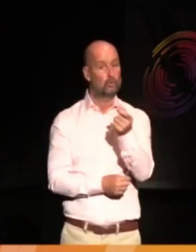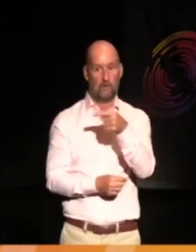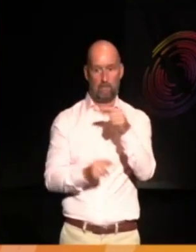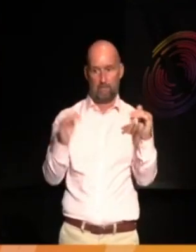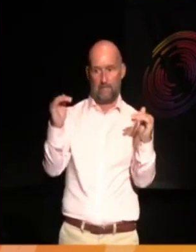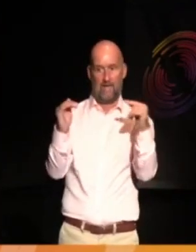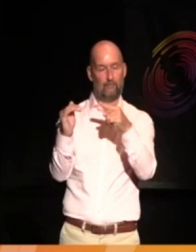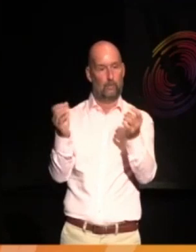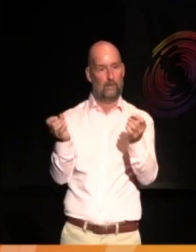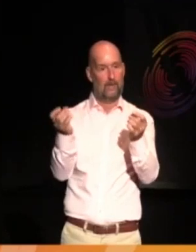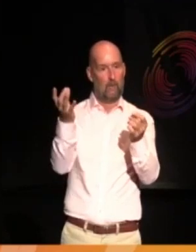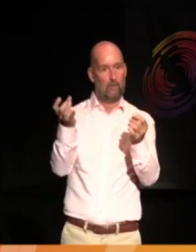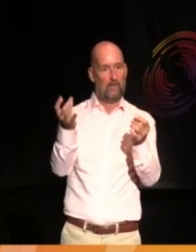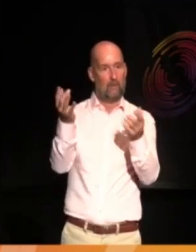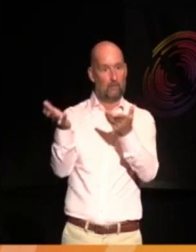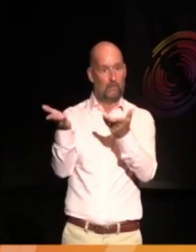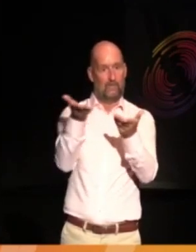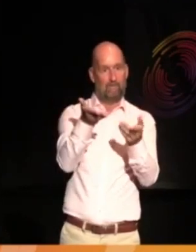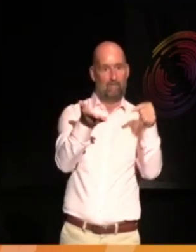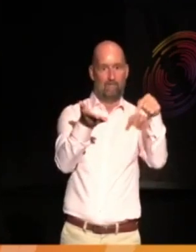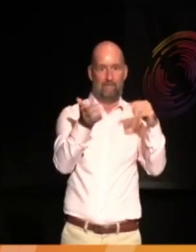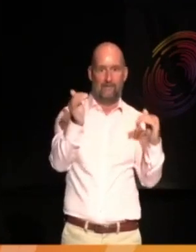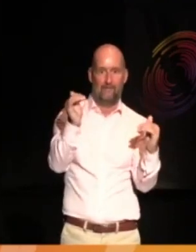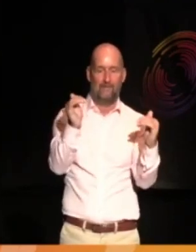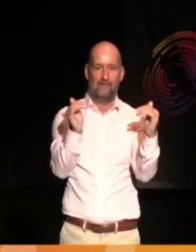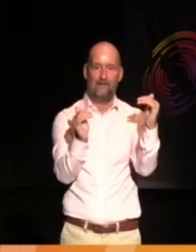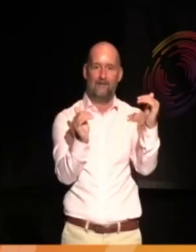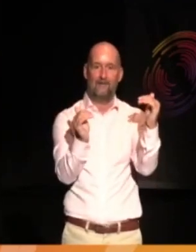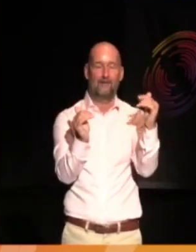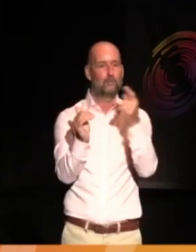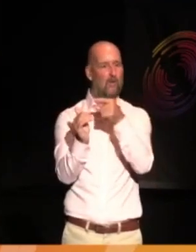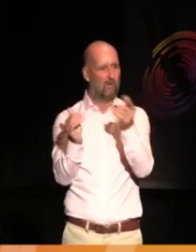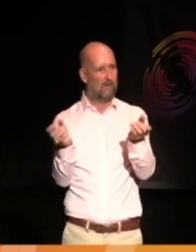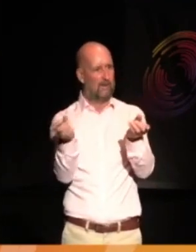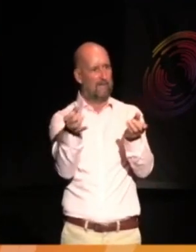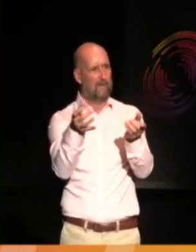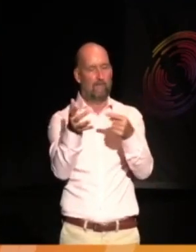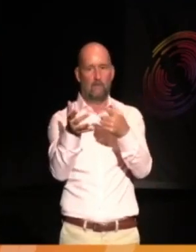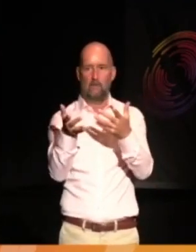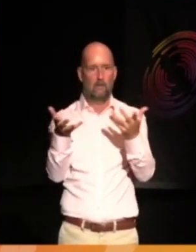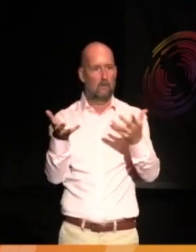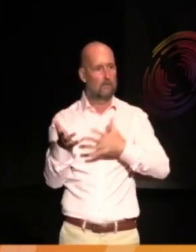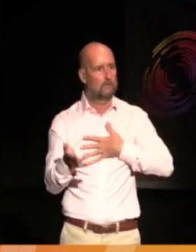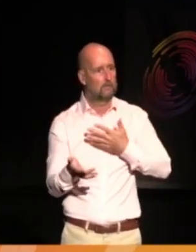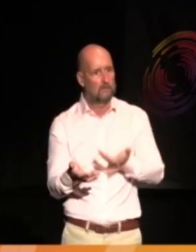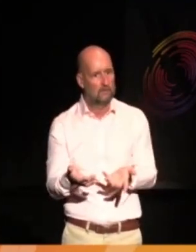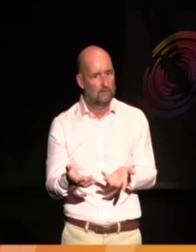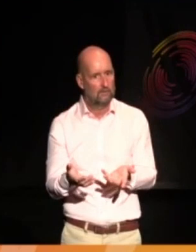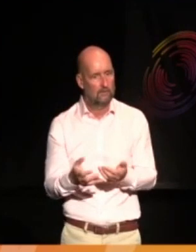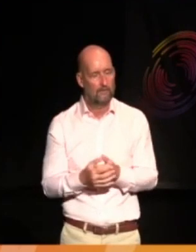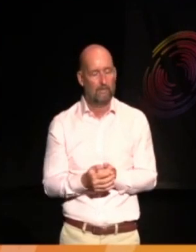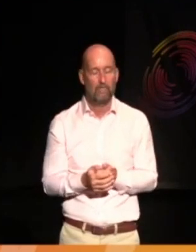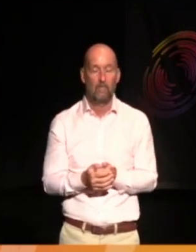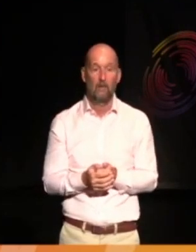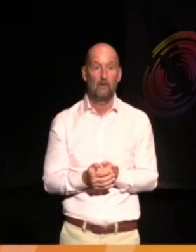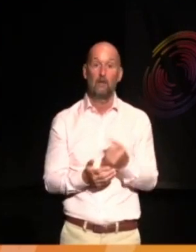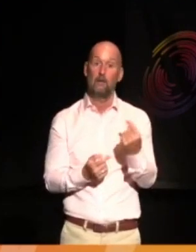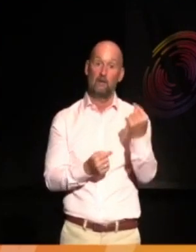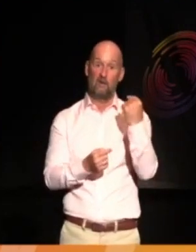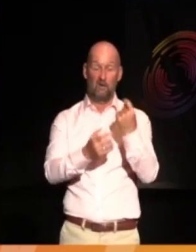to gain other things, and sometimes all they can see is the things that they're giving up. So in the